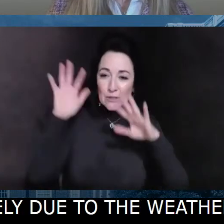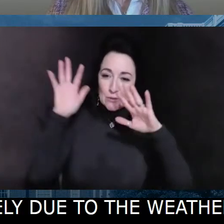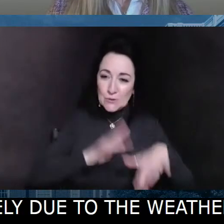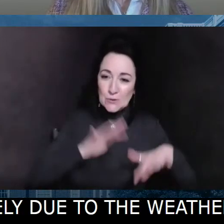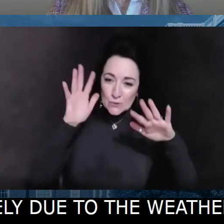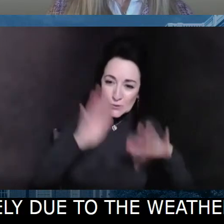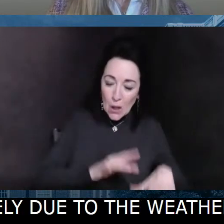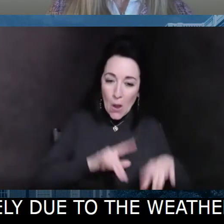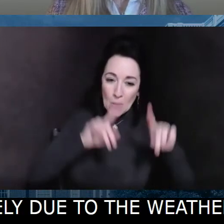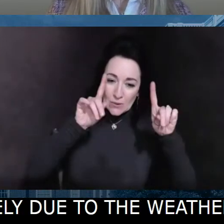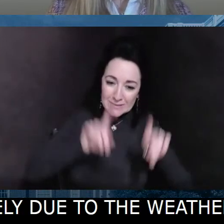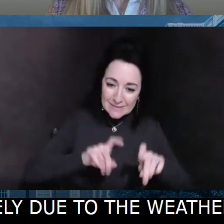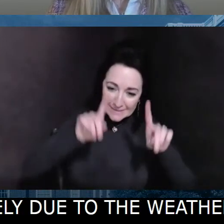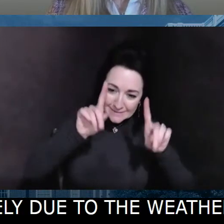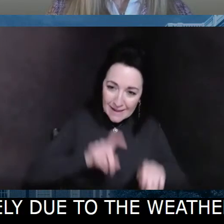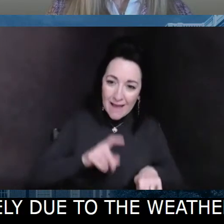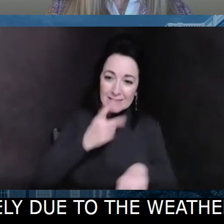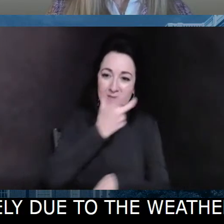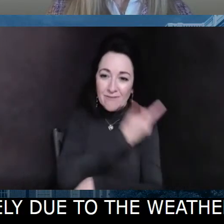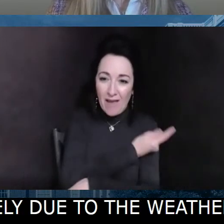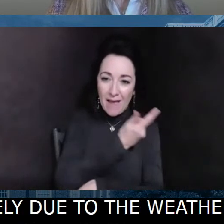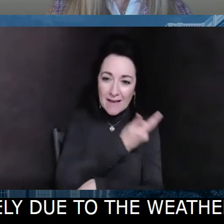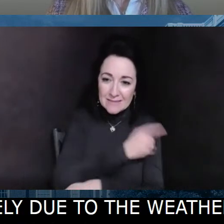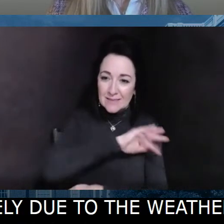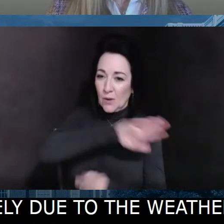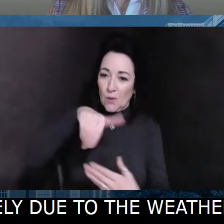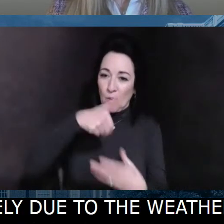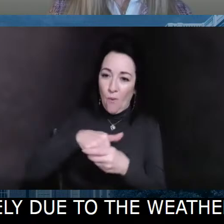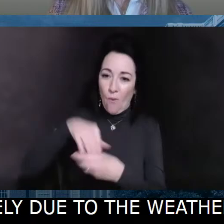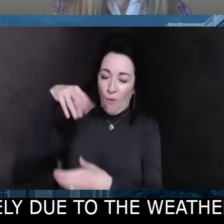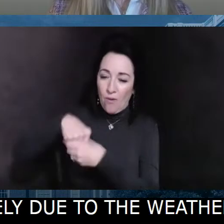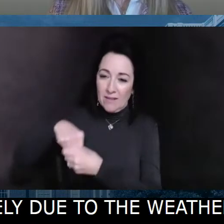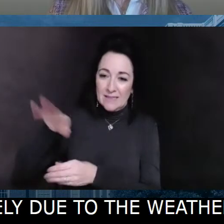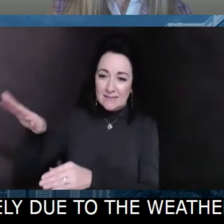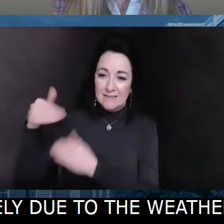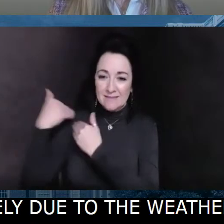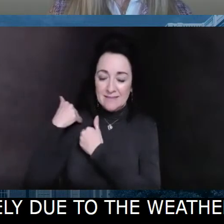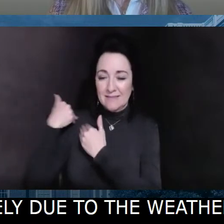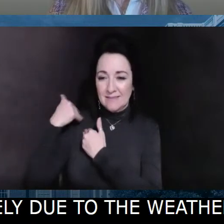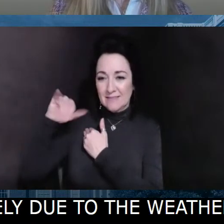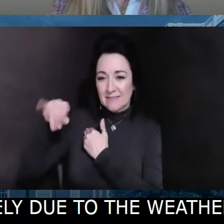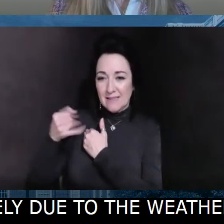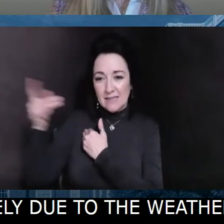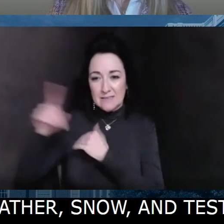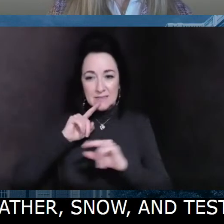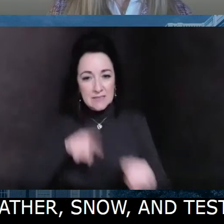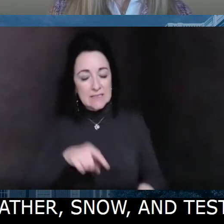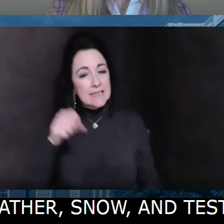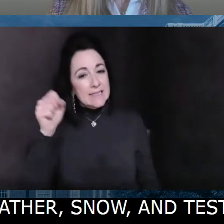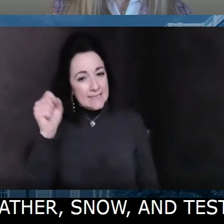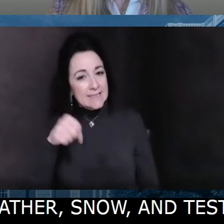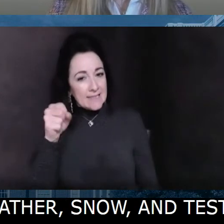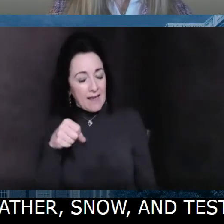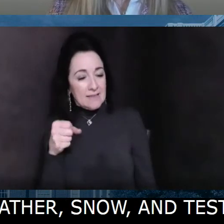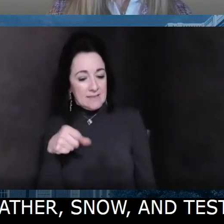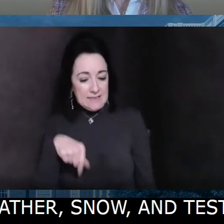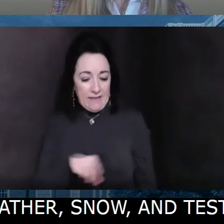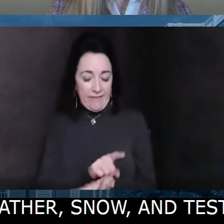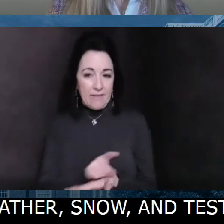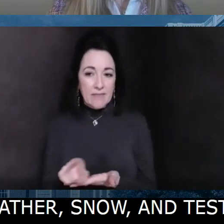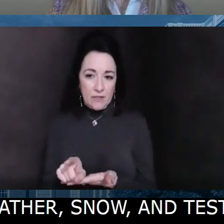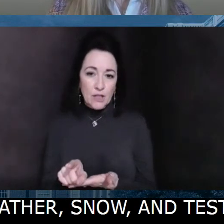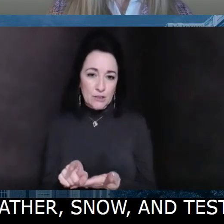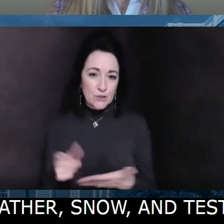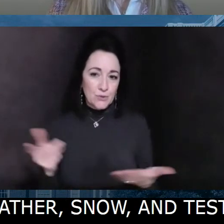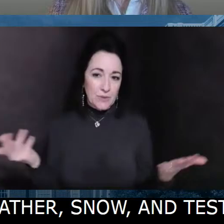So no, like I said before, the testing is probably going to be where we see the biggest drop this week, because we just